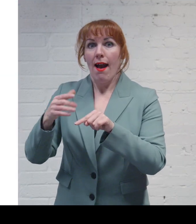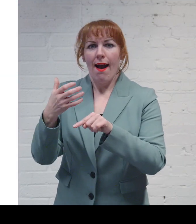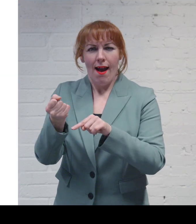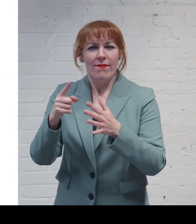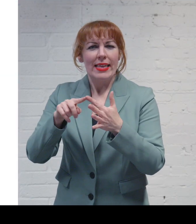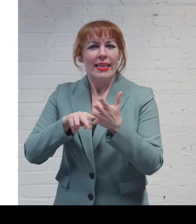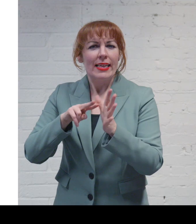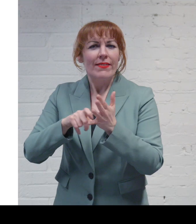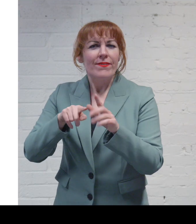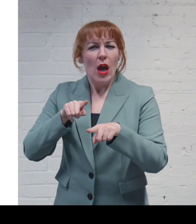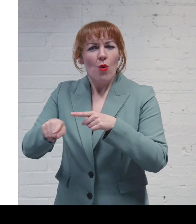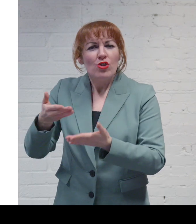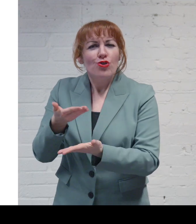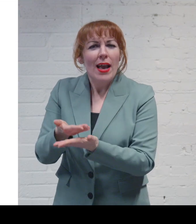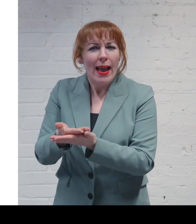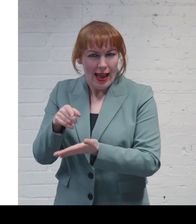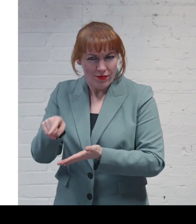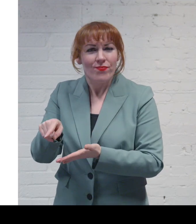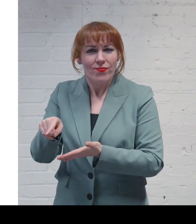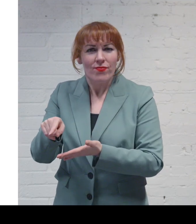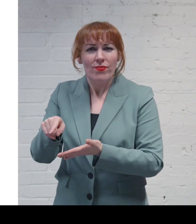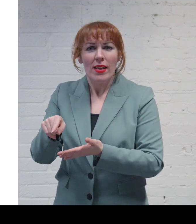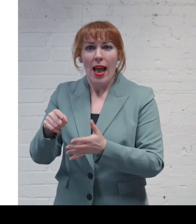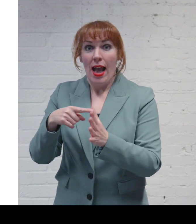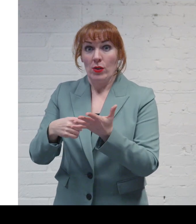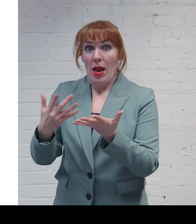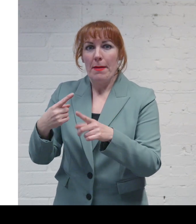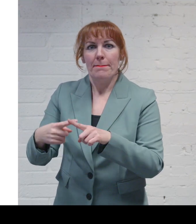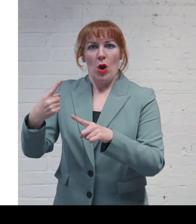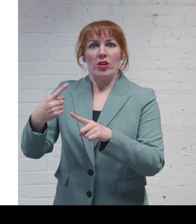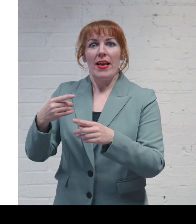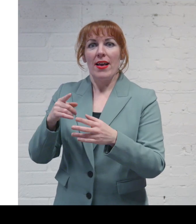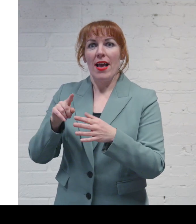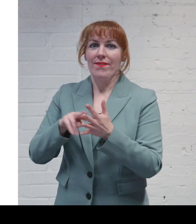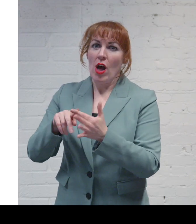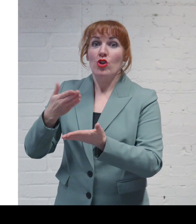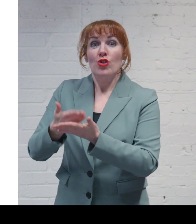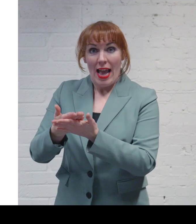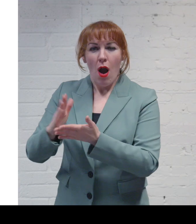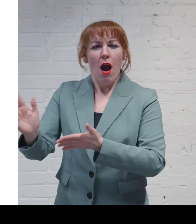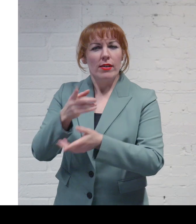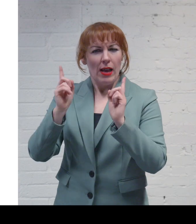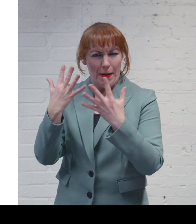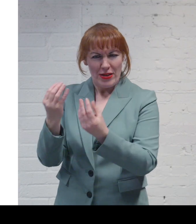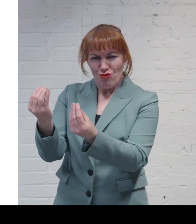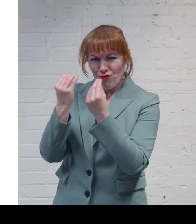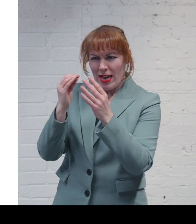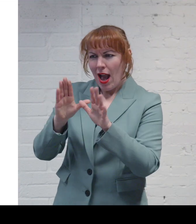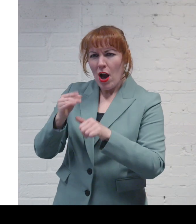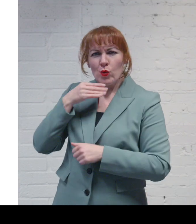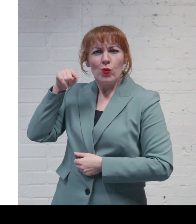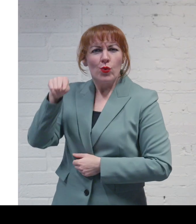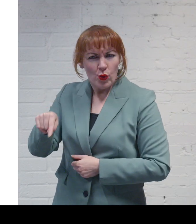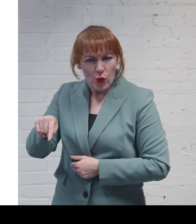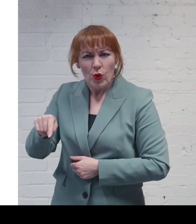There are refuge points and emergency evacuation chairs in the main stairwell. The Lyric team have been trained in the use of the evacuation chairs.